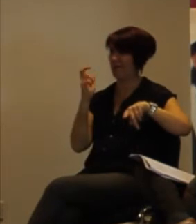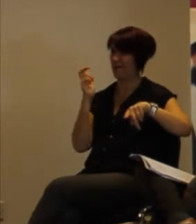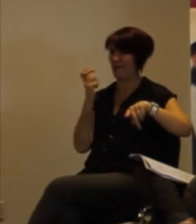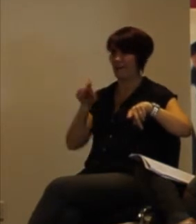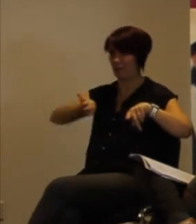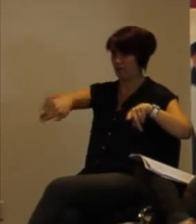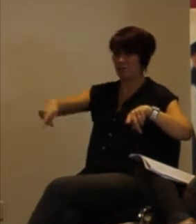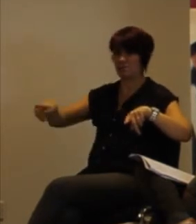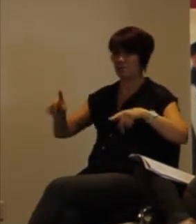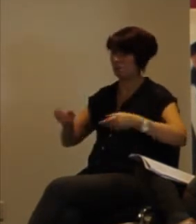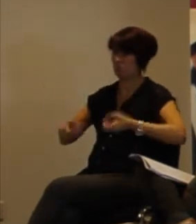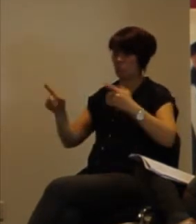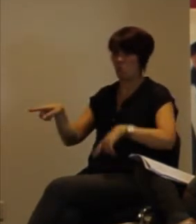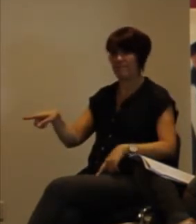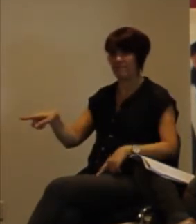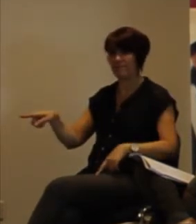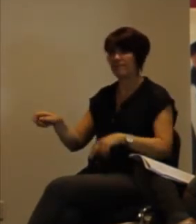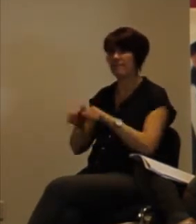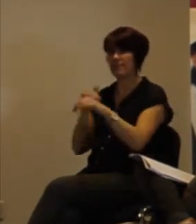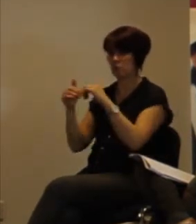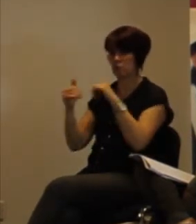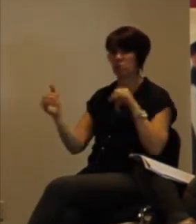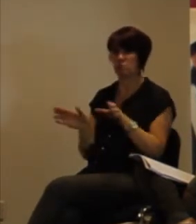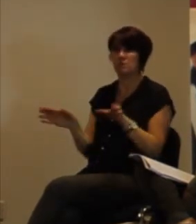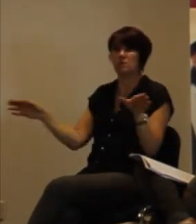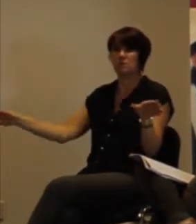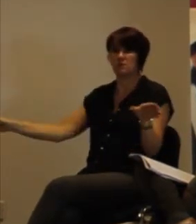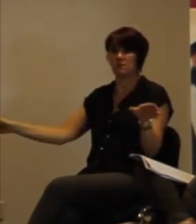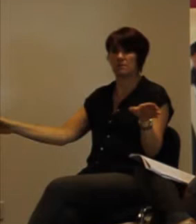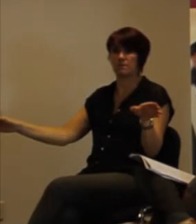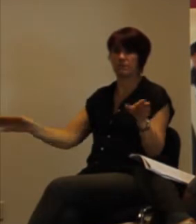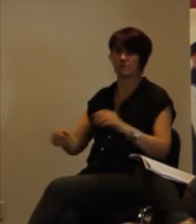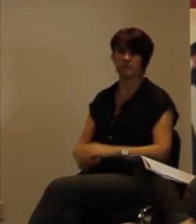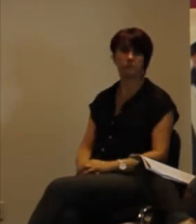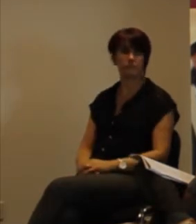accommodation as much as possible. But it may be that you'll need to